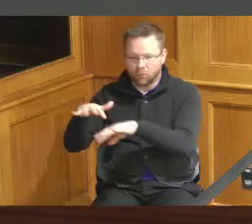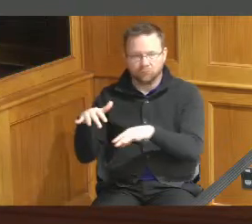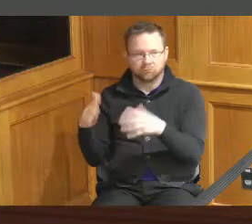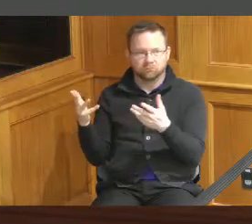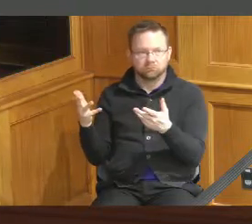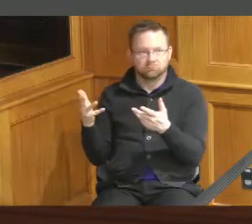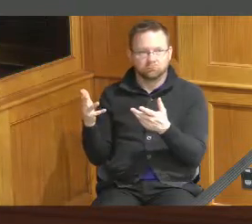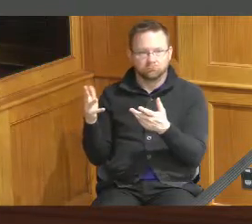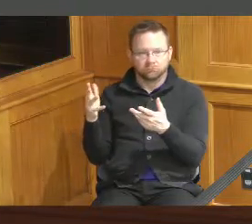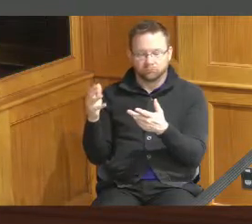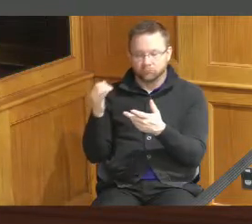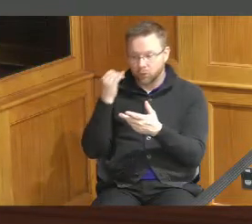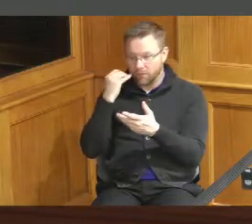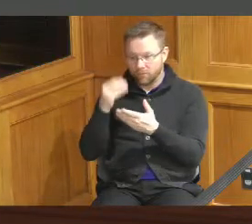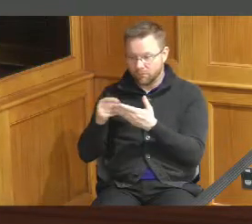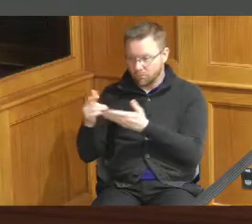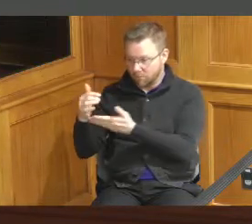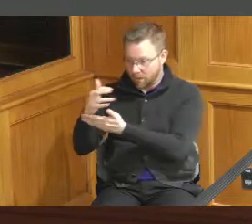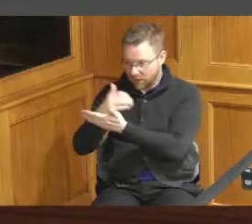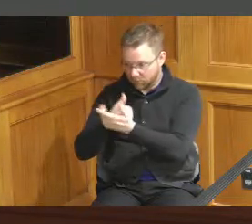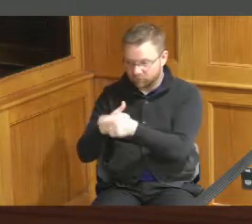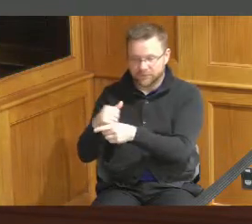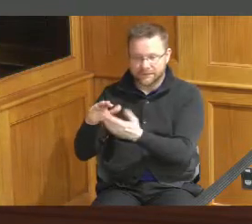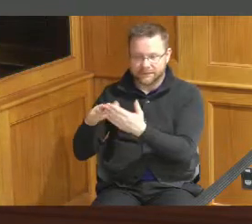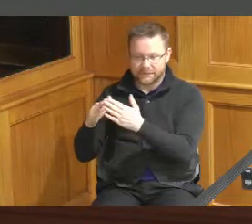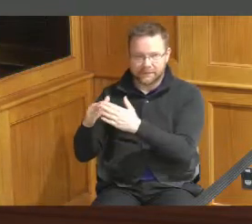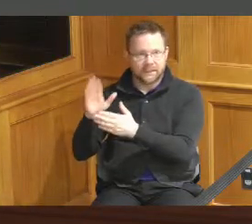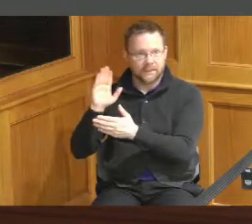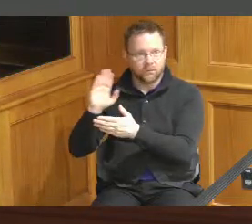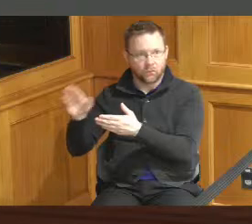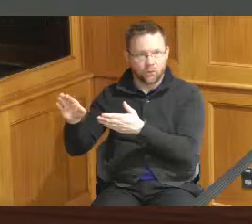that those generate revenue, but they would go to